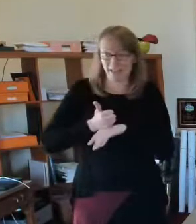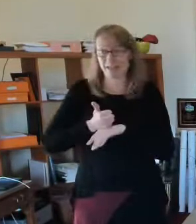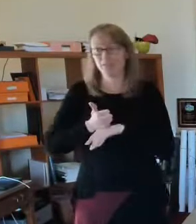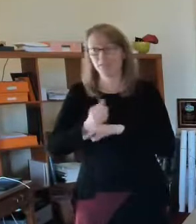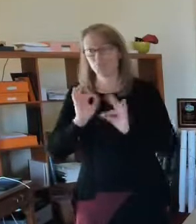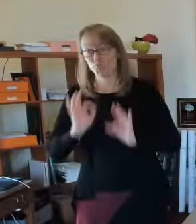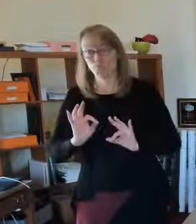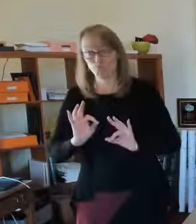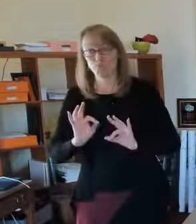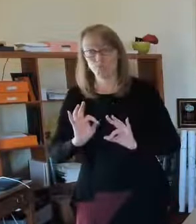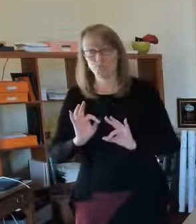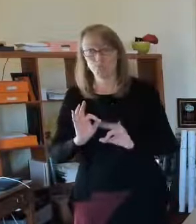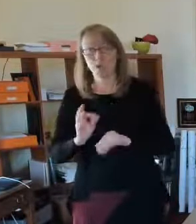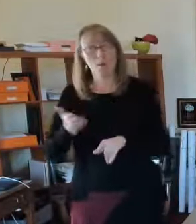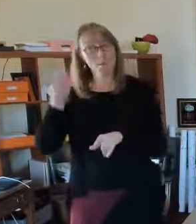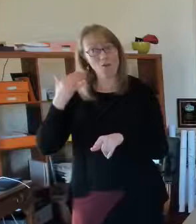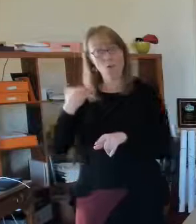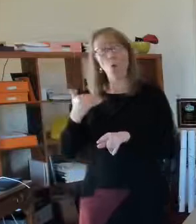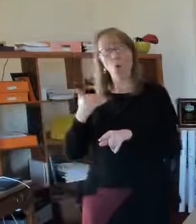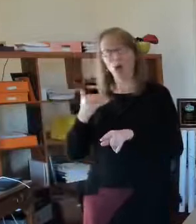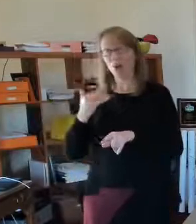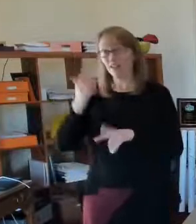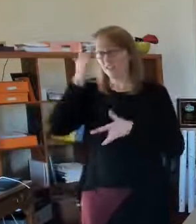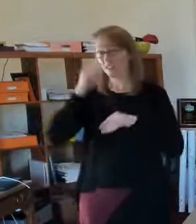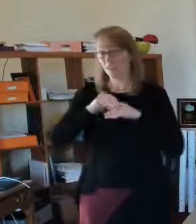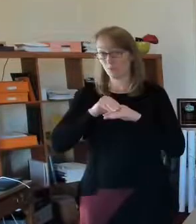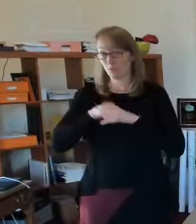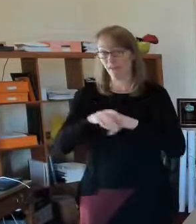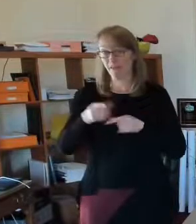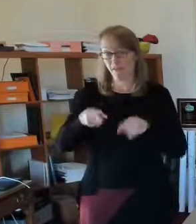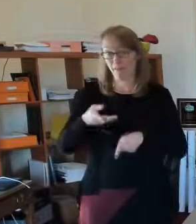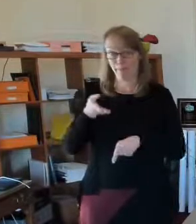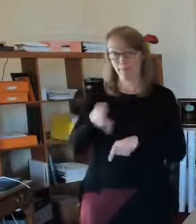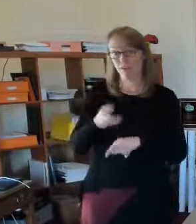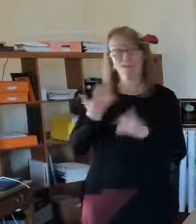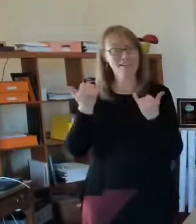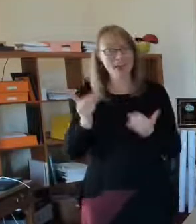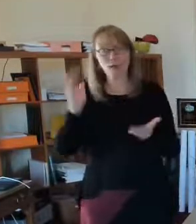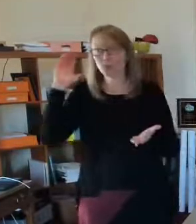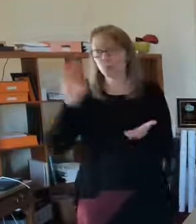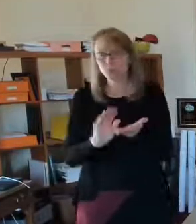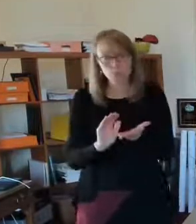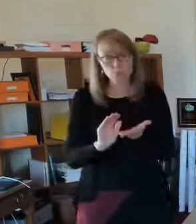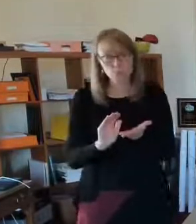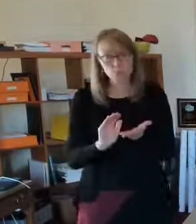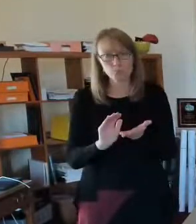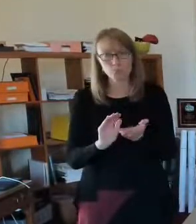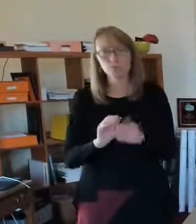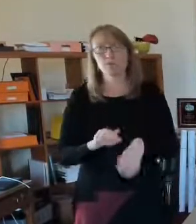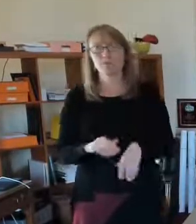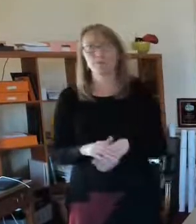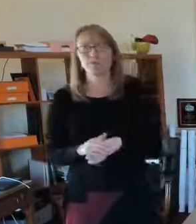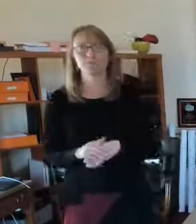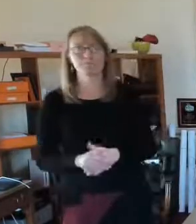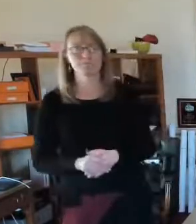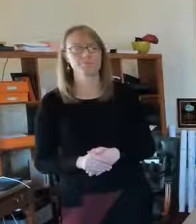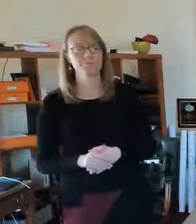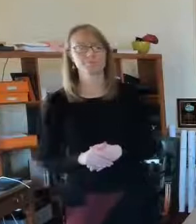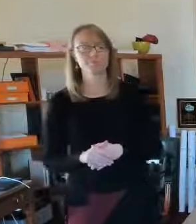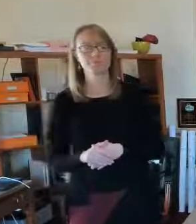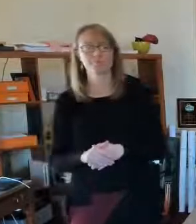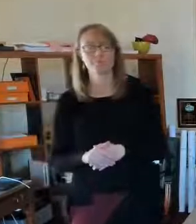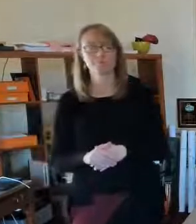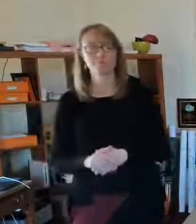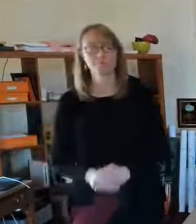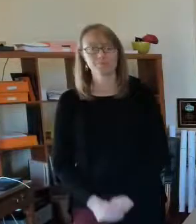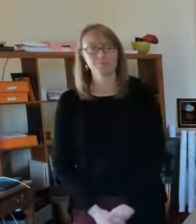numbers at this point. It was early on, 6 months ago it was, but it is not today. That's it